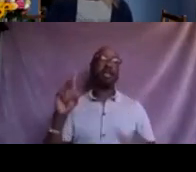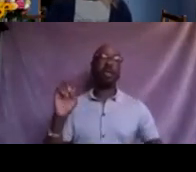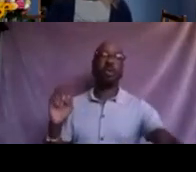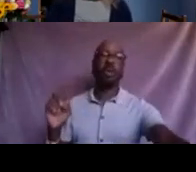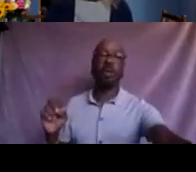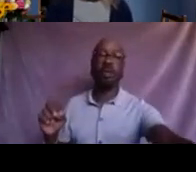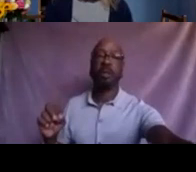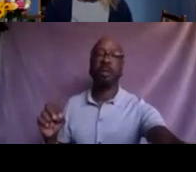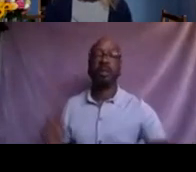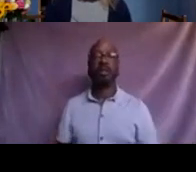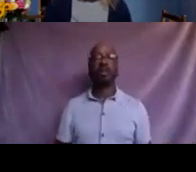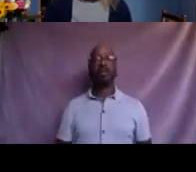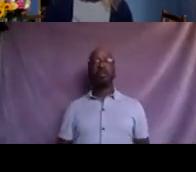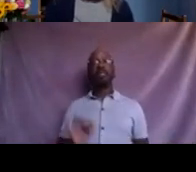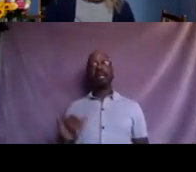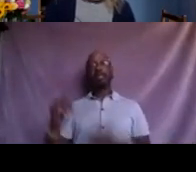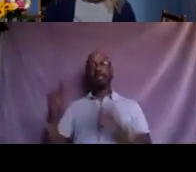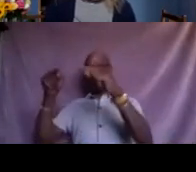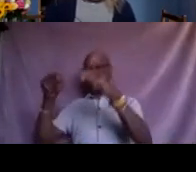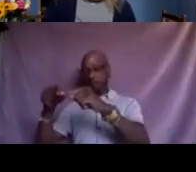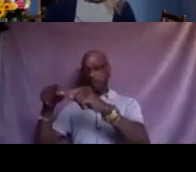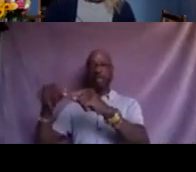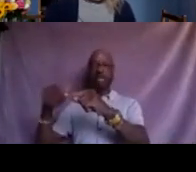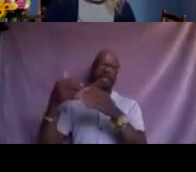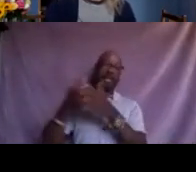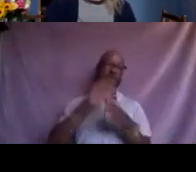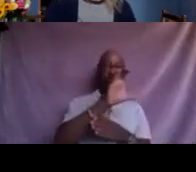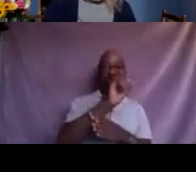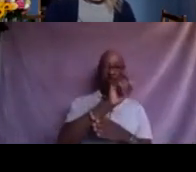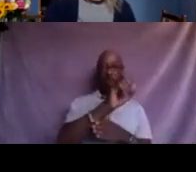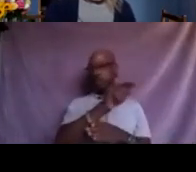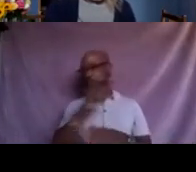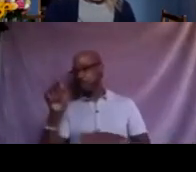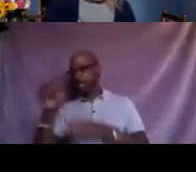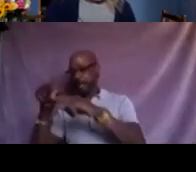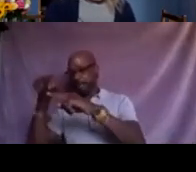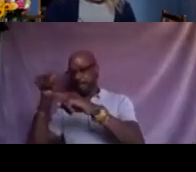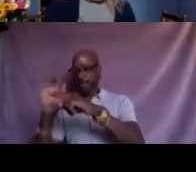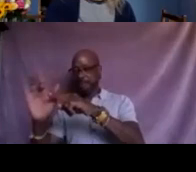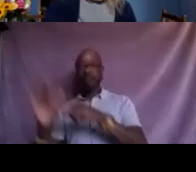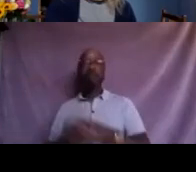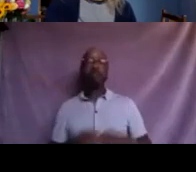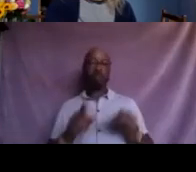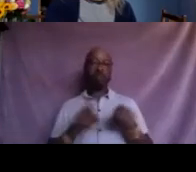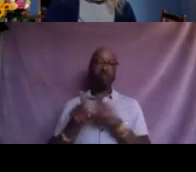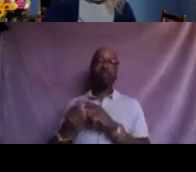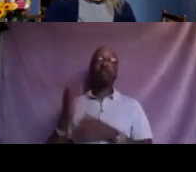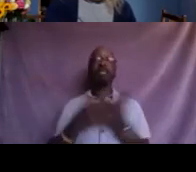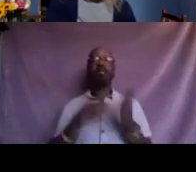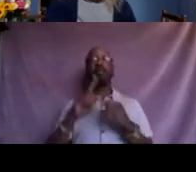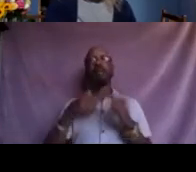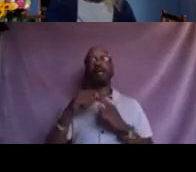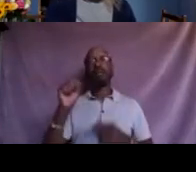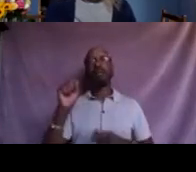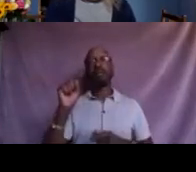is under that little down arrow next to the code. There's also some settings here about stream, what students can do on the